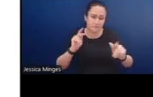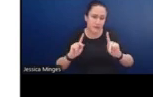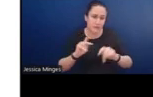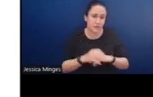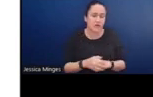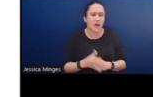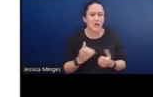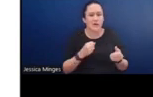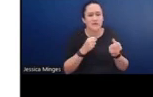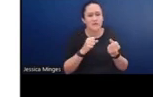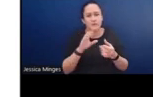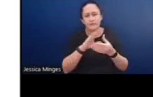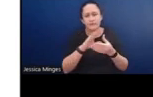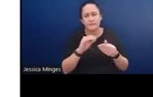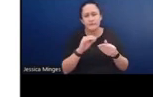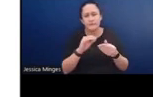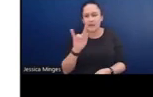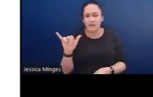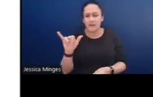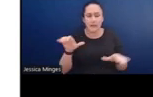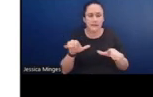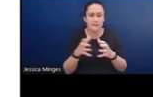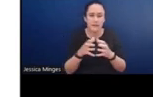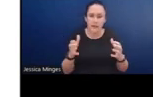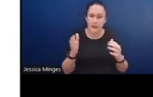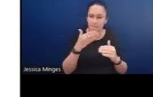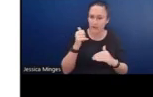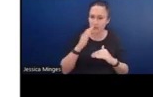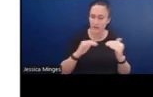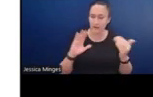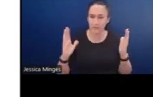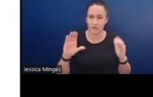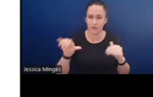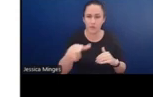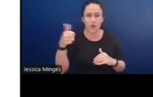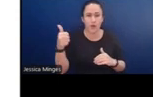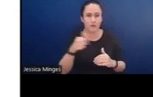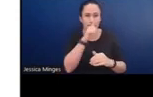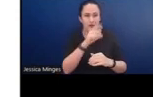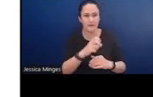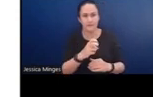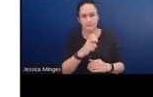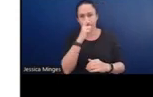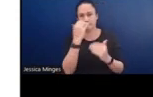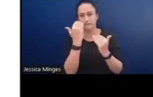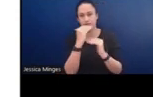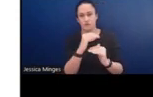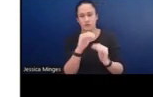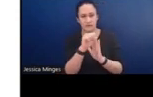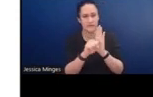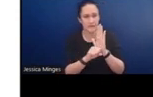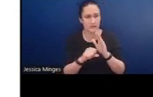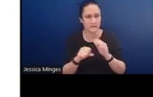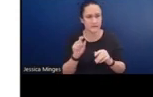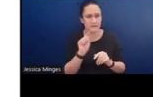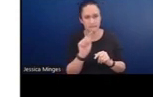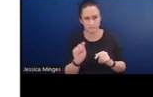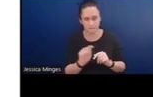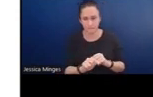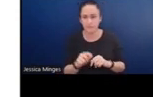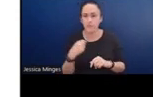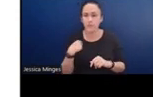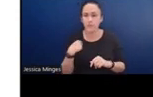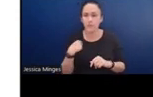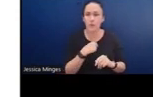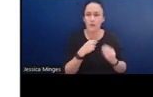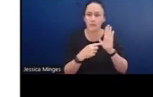a shout out. Kentucky does a lot better than a lot of these other severely restricted states. We were